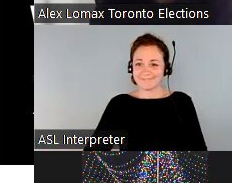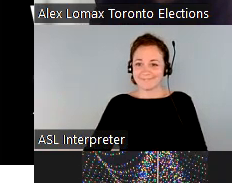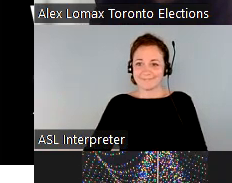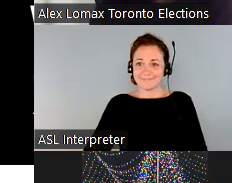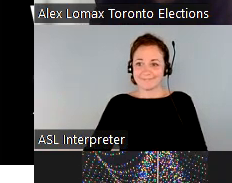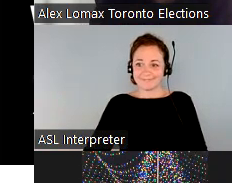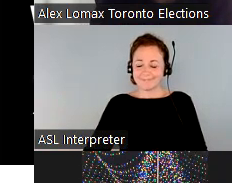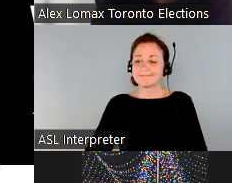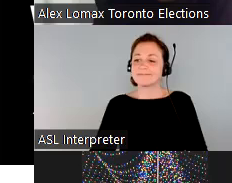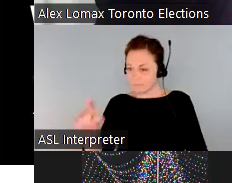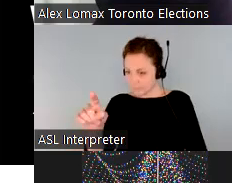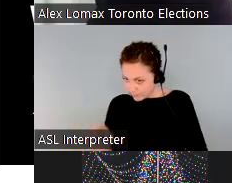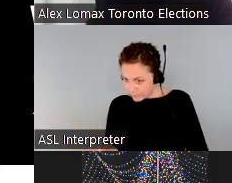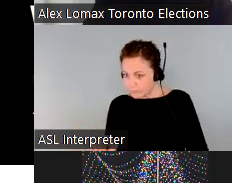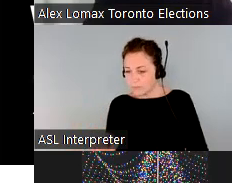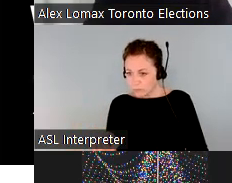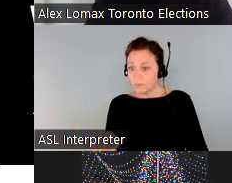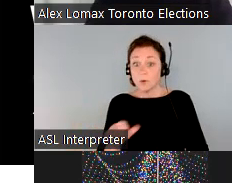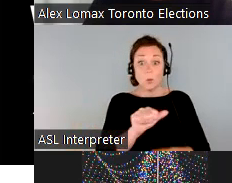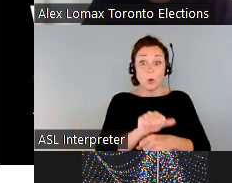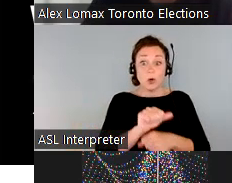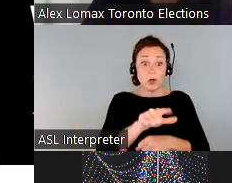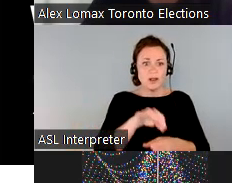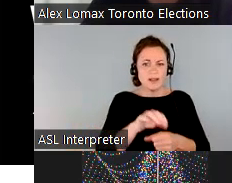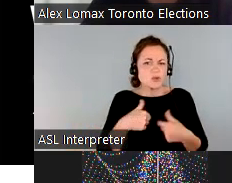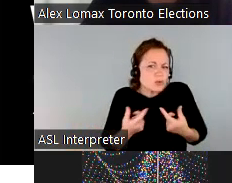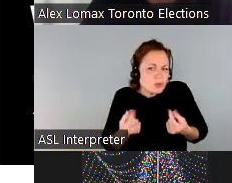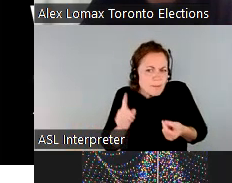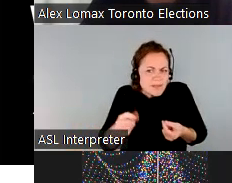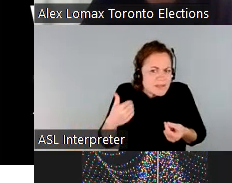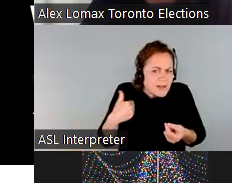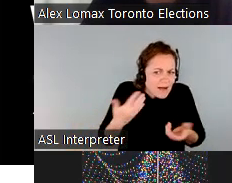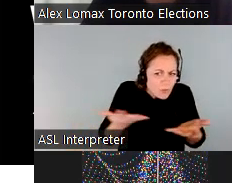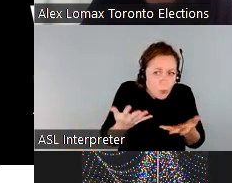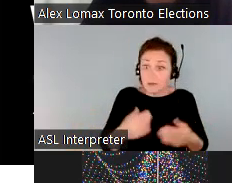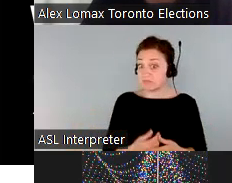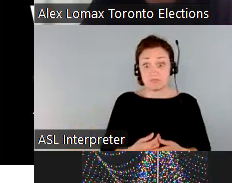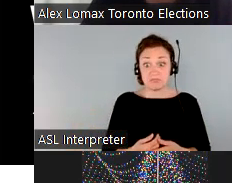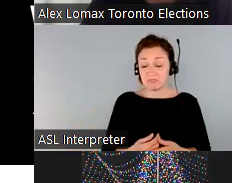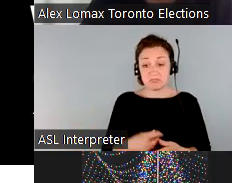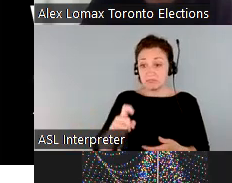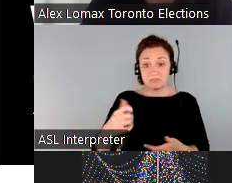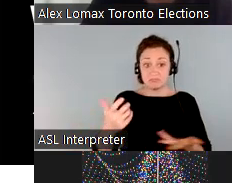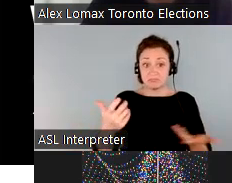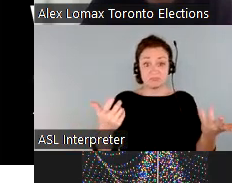What qualifications are needed to work the elections? So you really just need to be somebody who can provide great customer